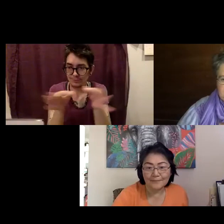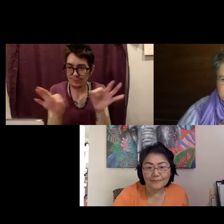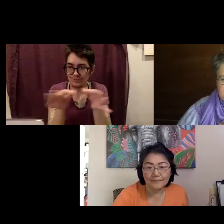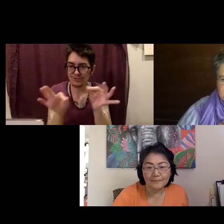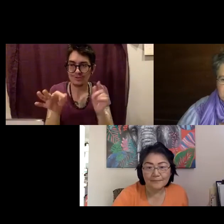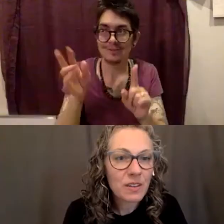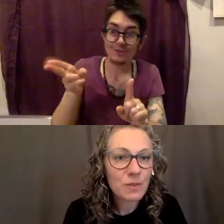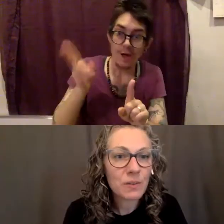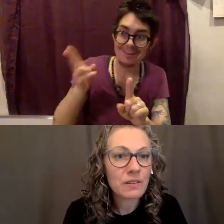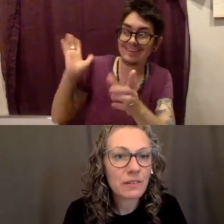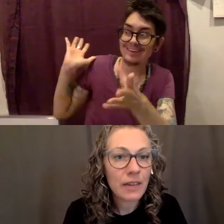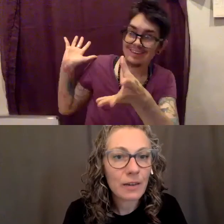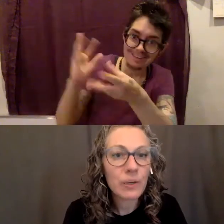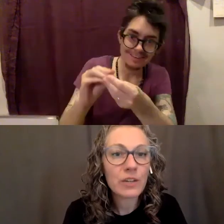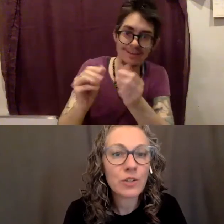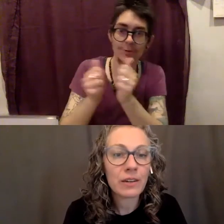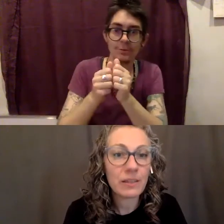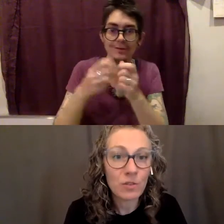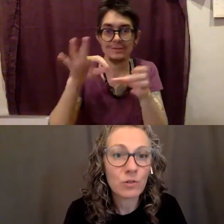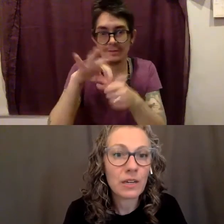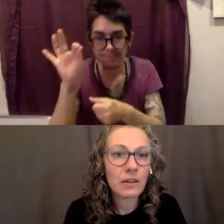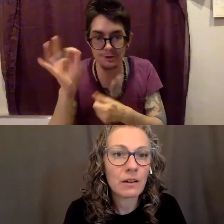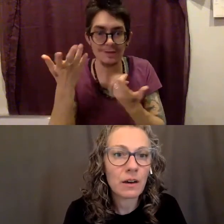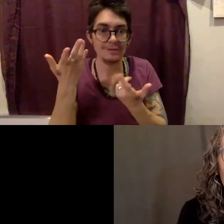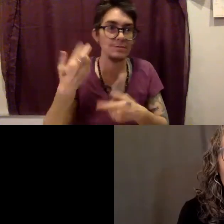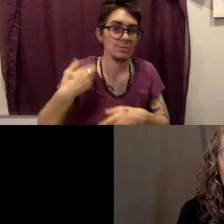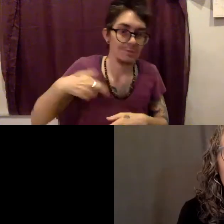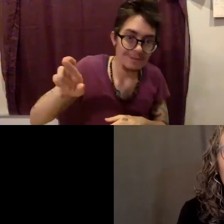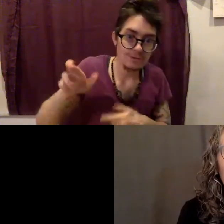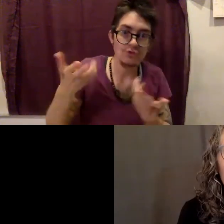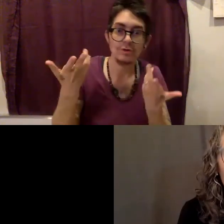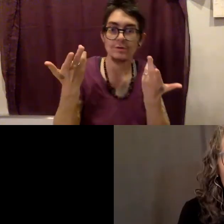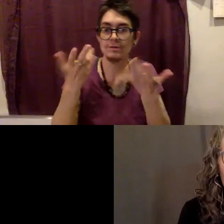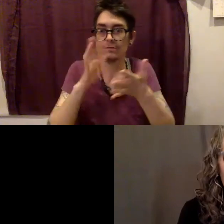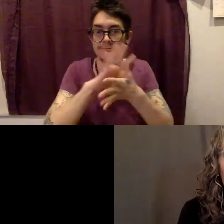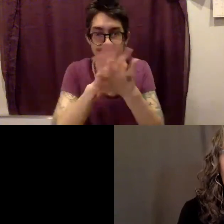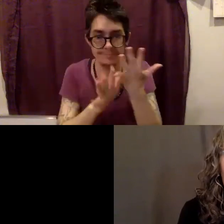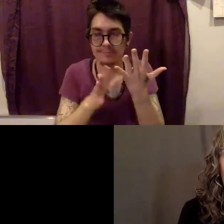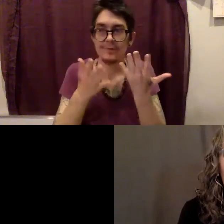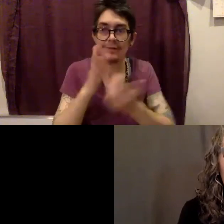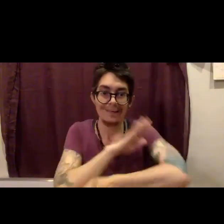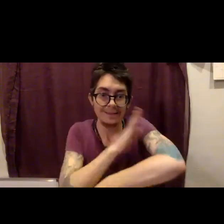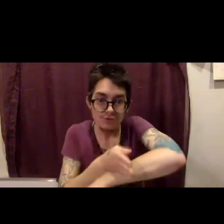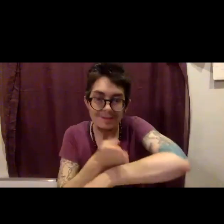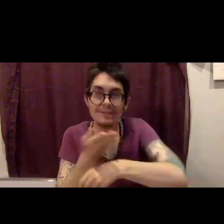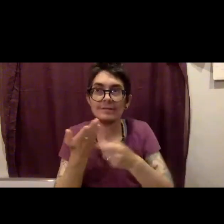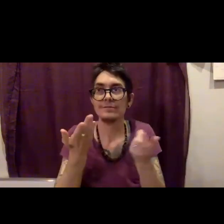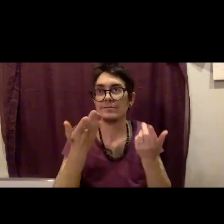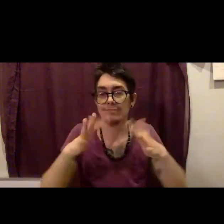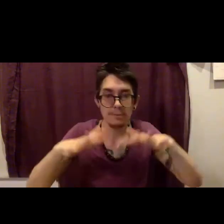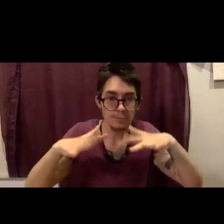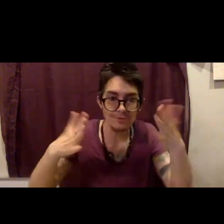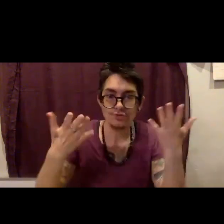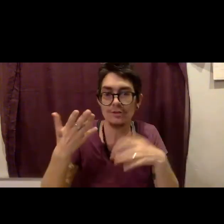It's also so interesting as far as language and history, spirit and religion,